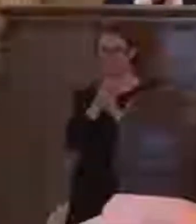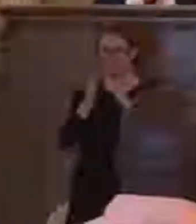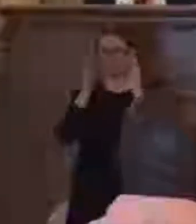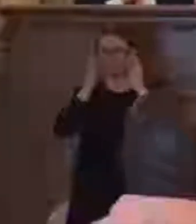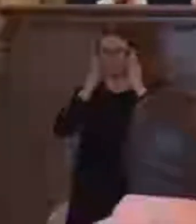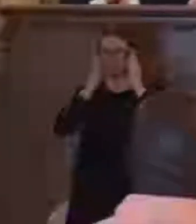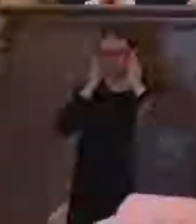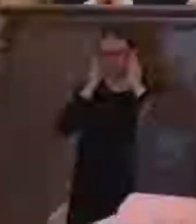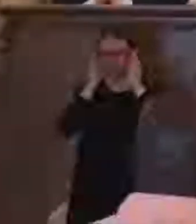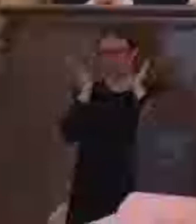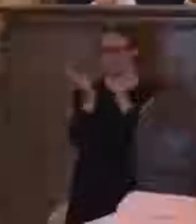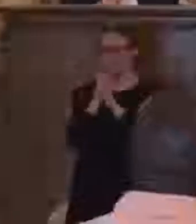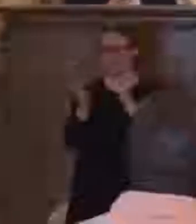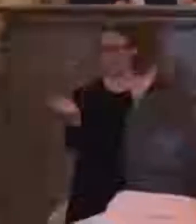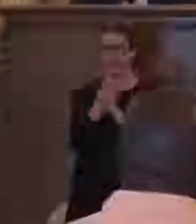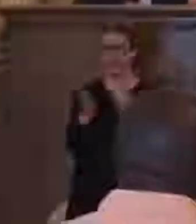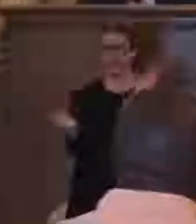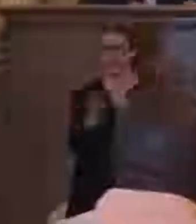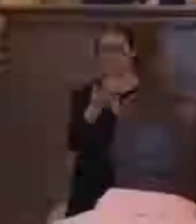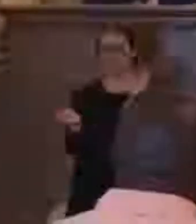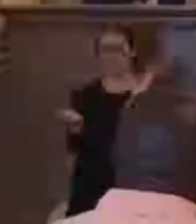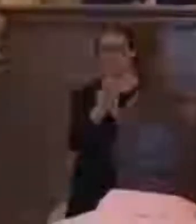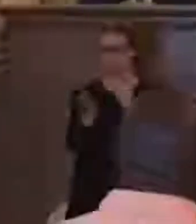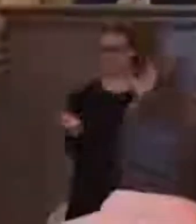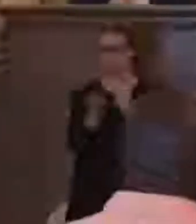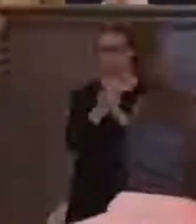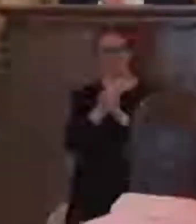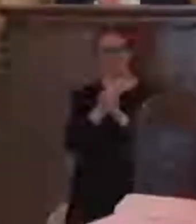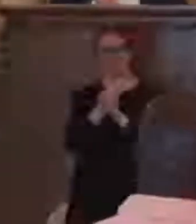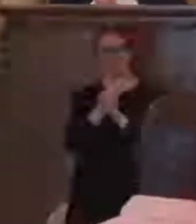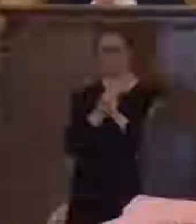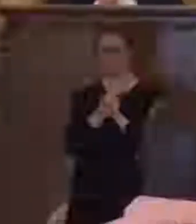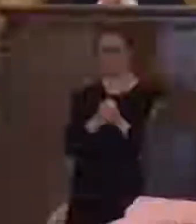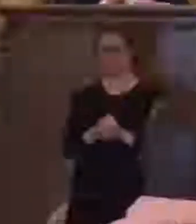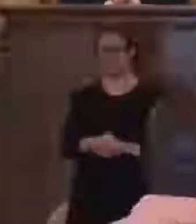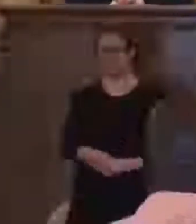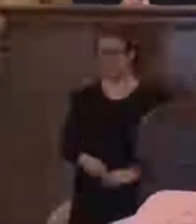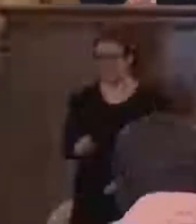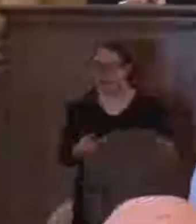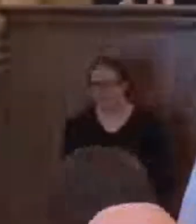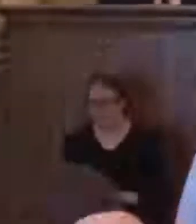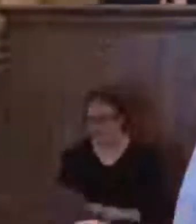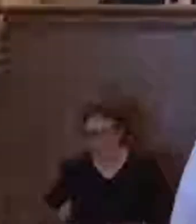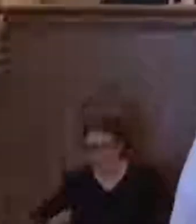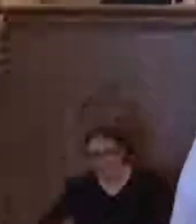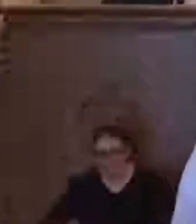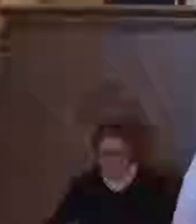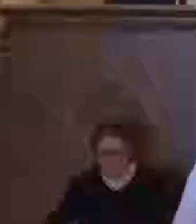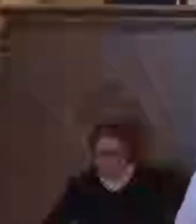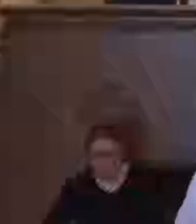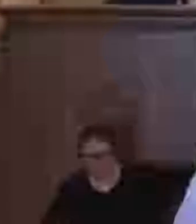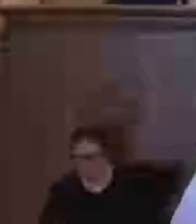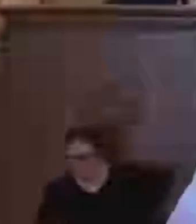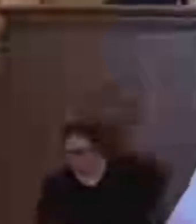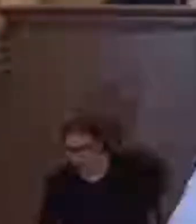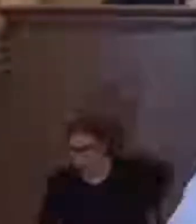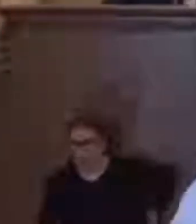Hallelujah. Thank you, Jesus. Thank you, Lord. Amen. You may be seated this